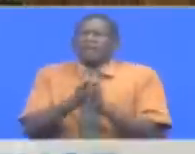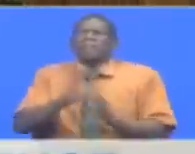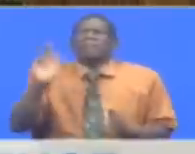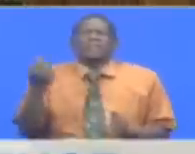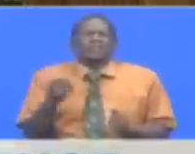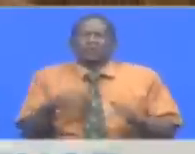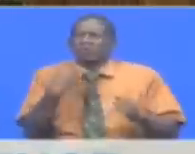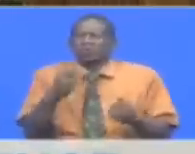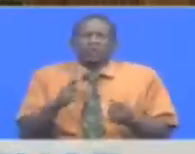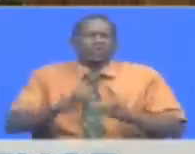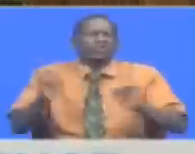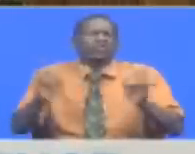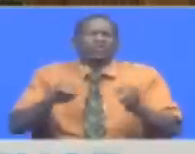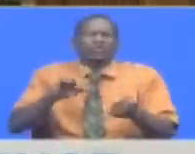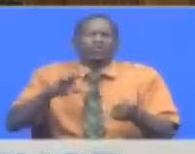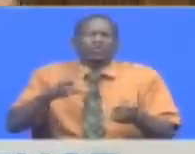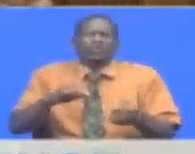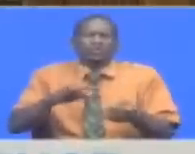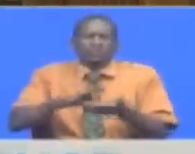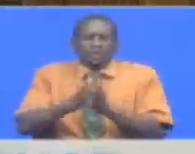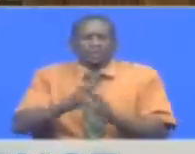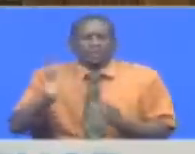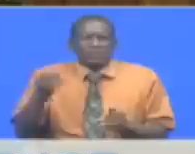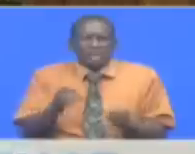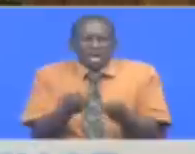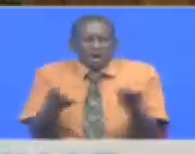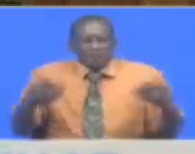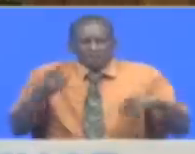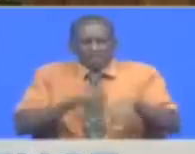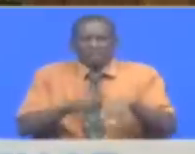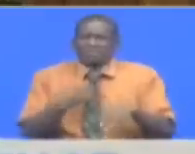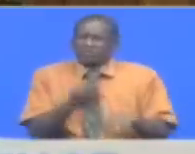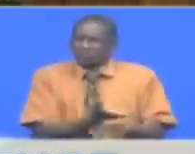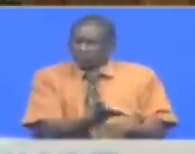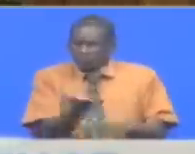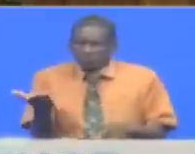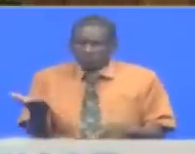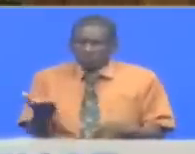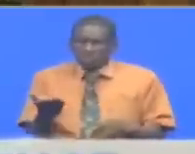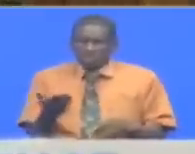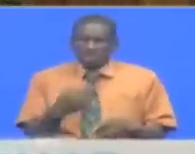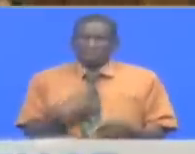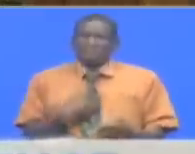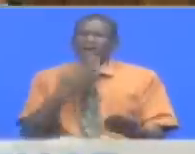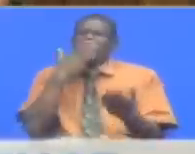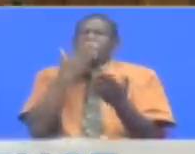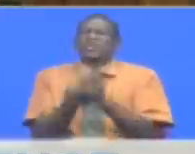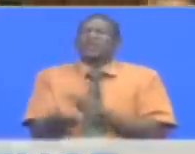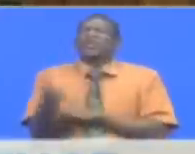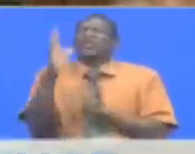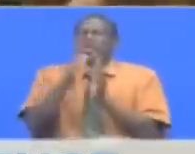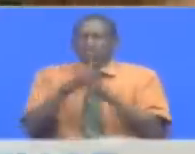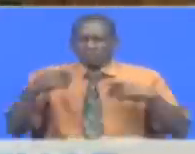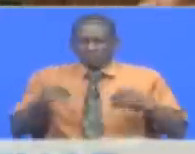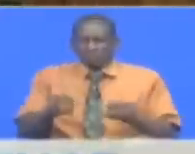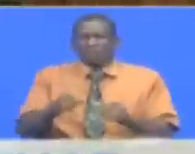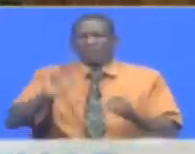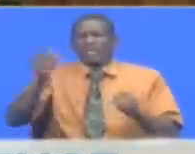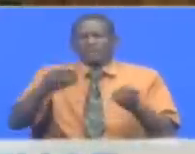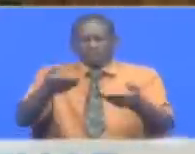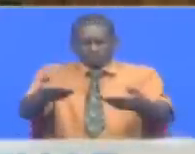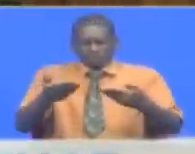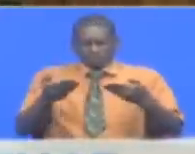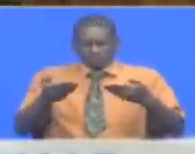to be president, How many times have I told you people, I am very grateful to the Almighty God and the people of Kenya for the opportunity they've given